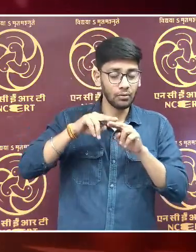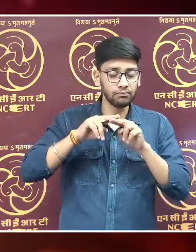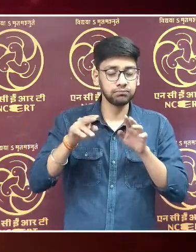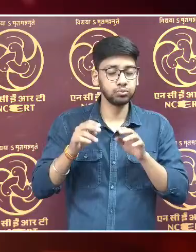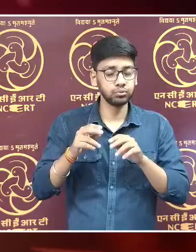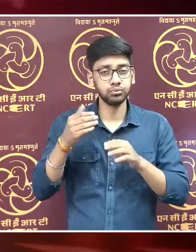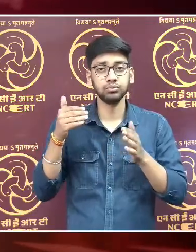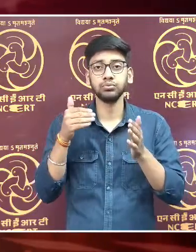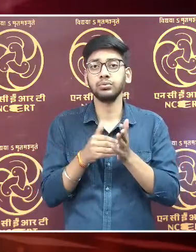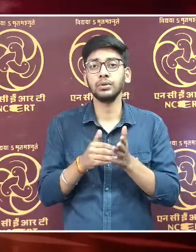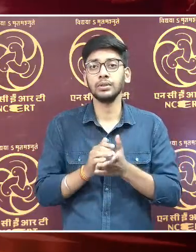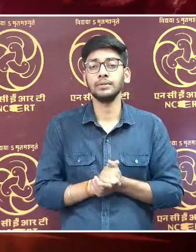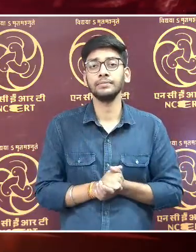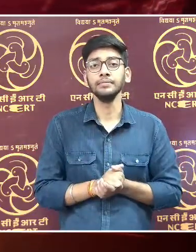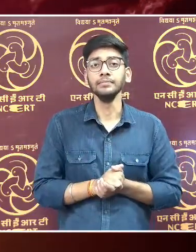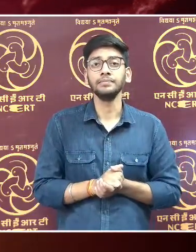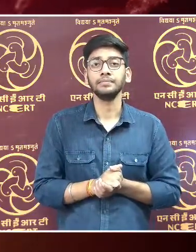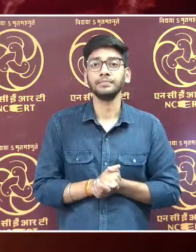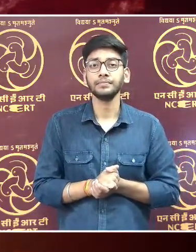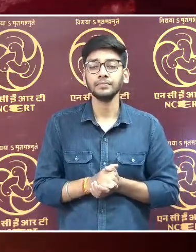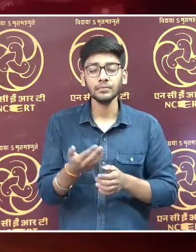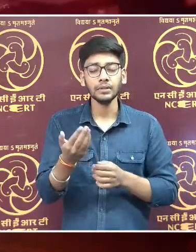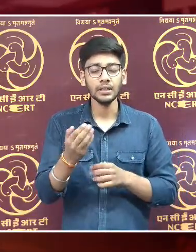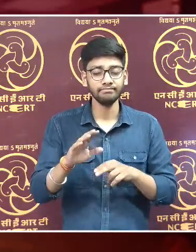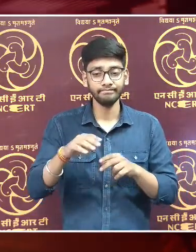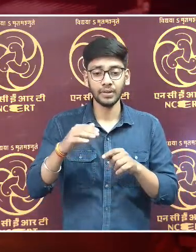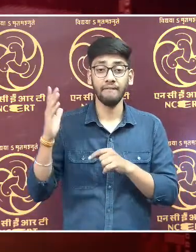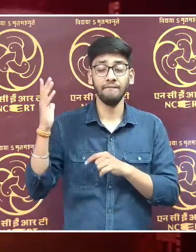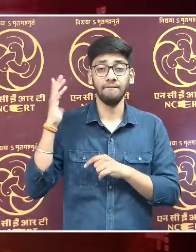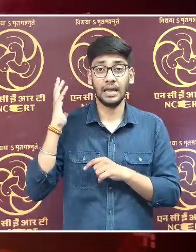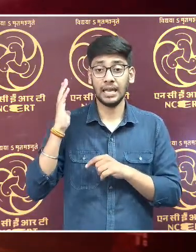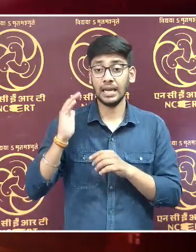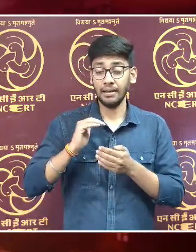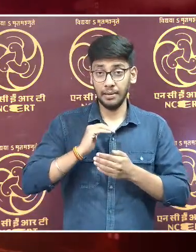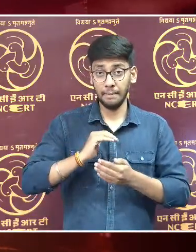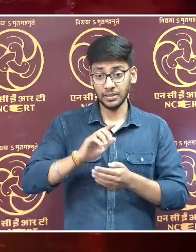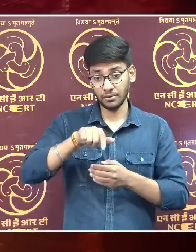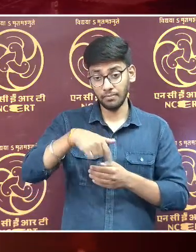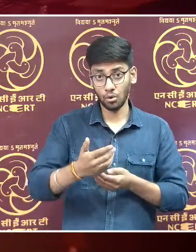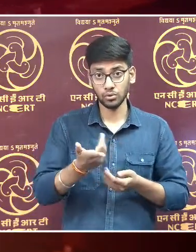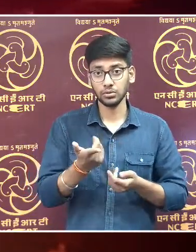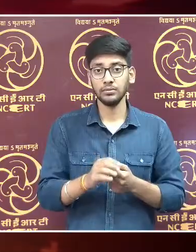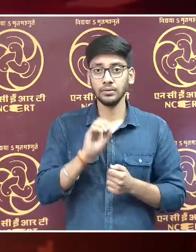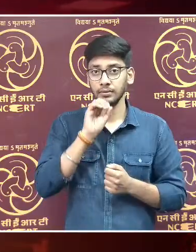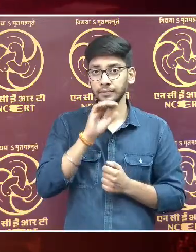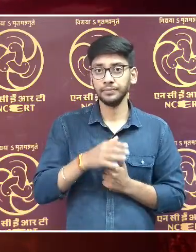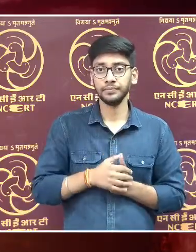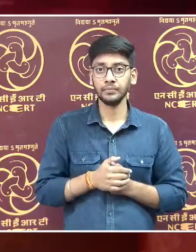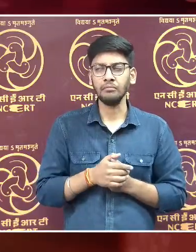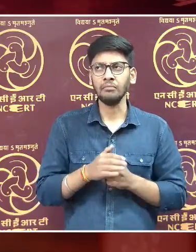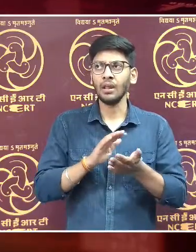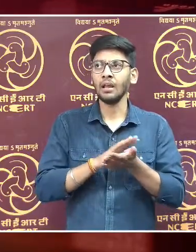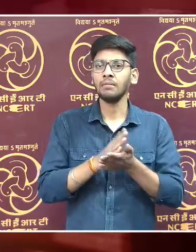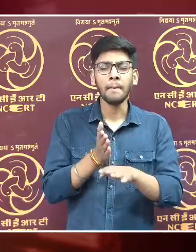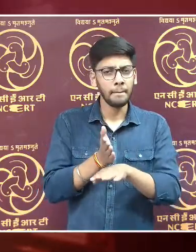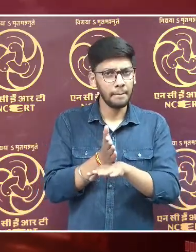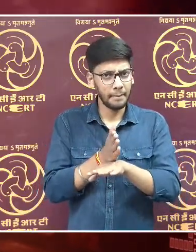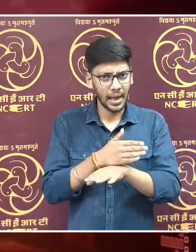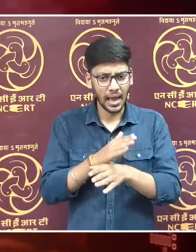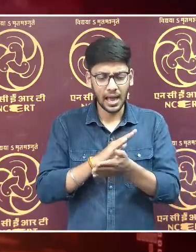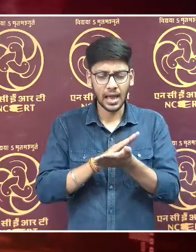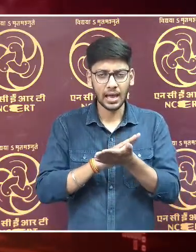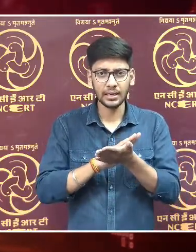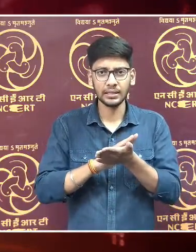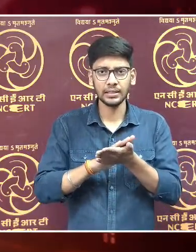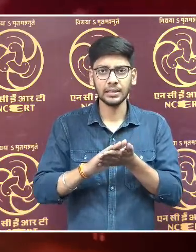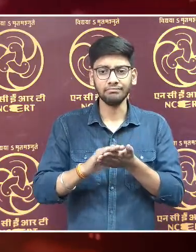So So how this way early? we have to wait till the child has been born. Yes. Right. So how early can hearing loss be identified in children once